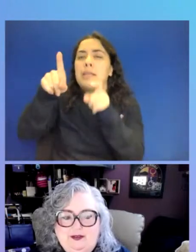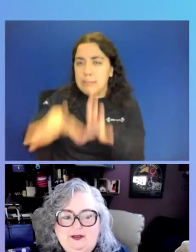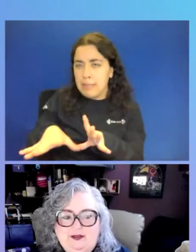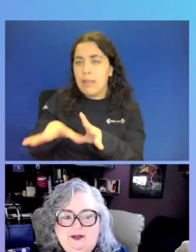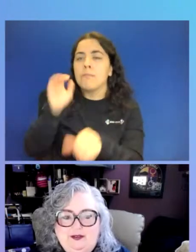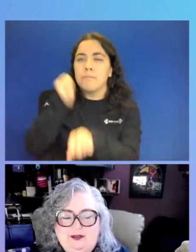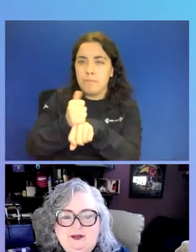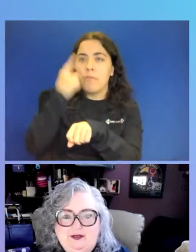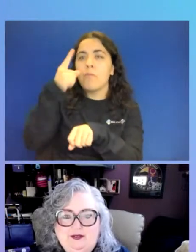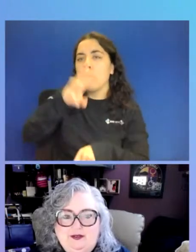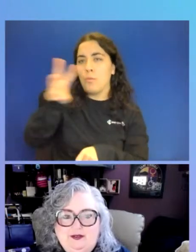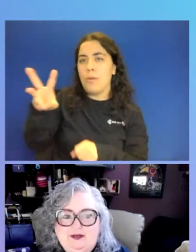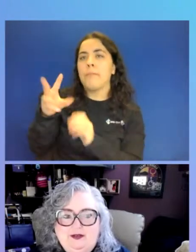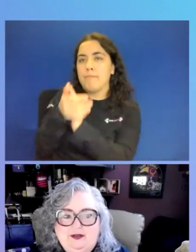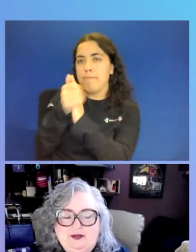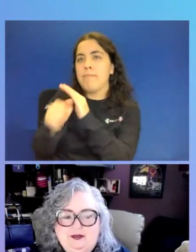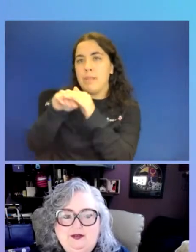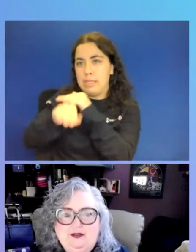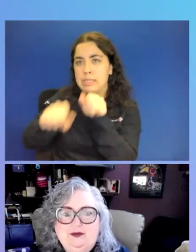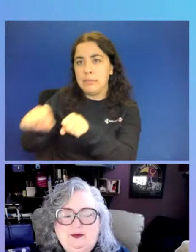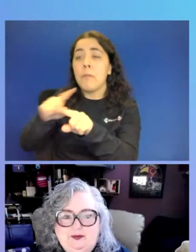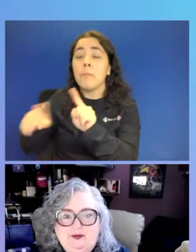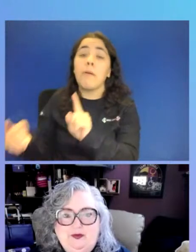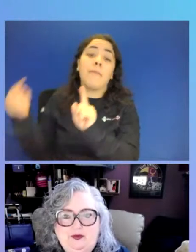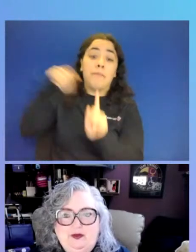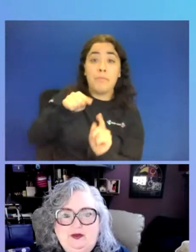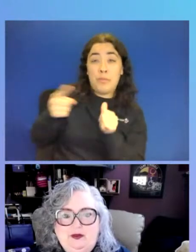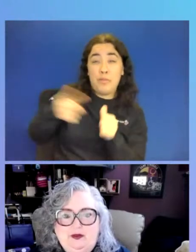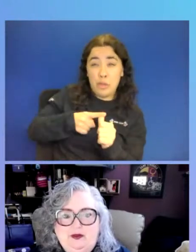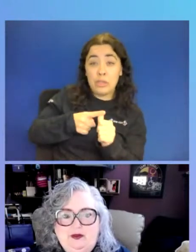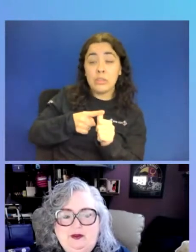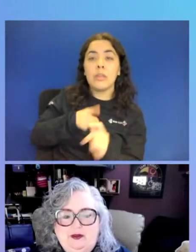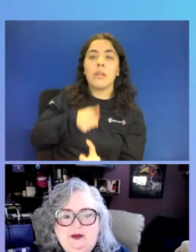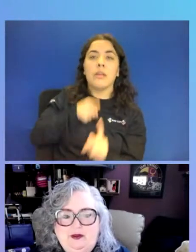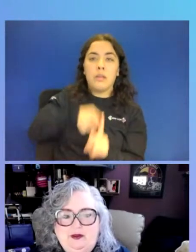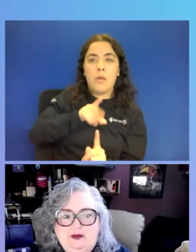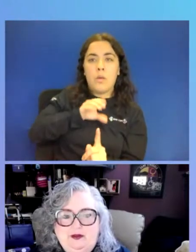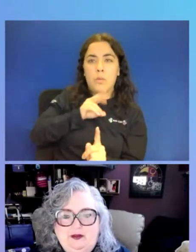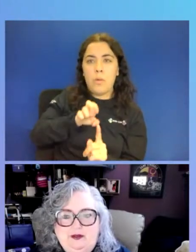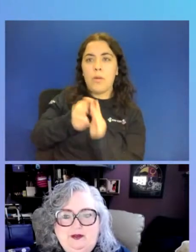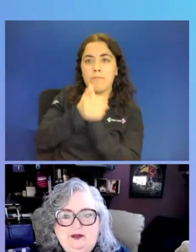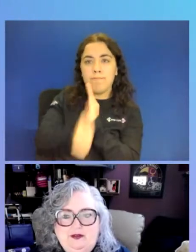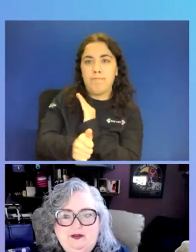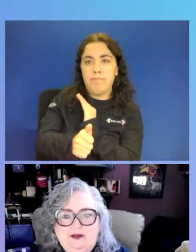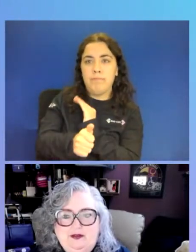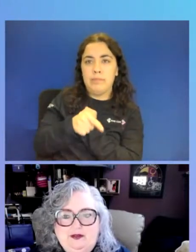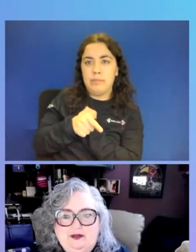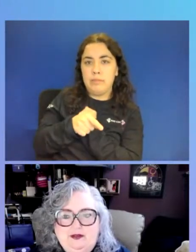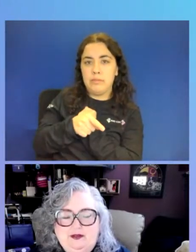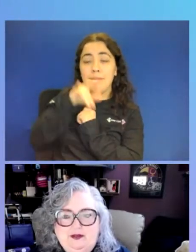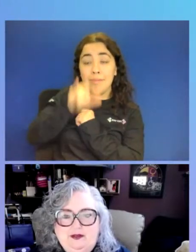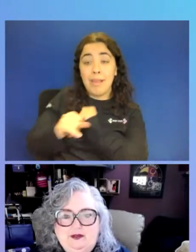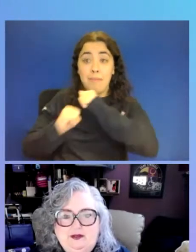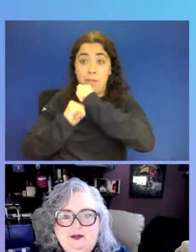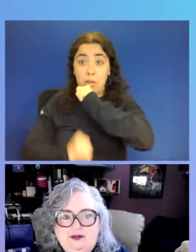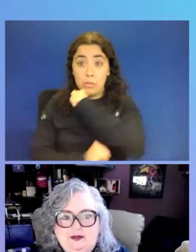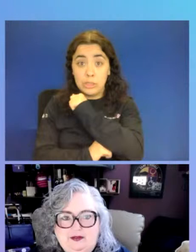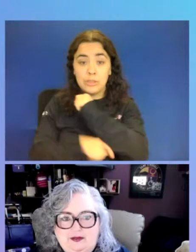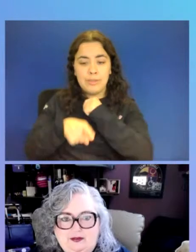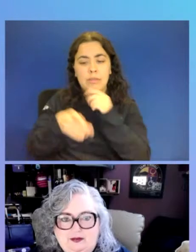with one for core competencies. And that foundation means that it's because it's